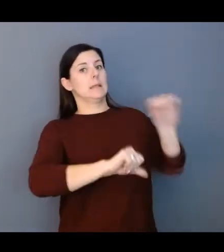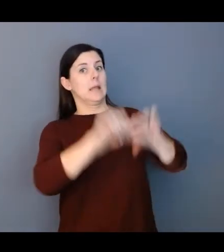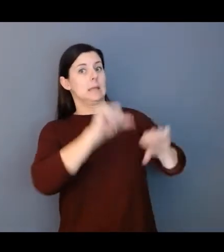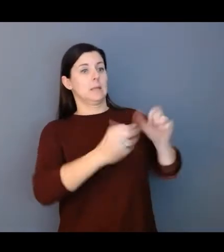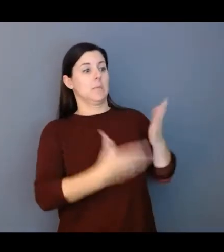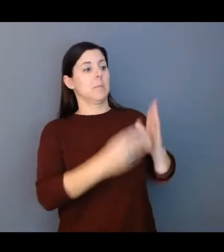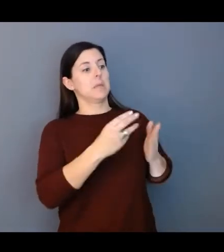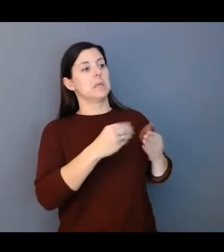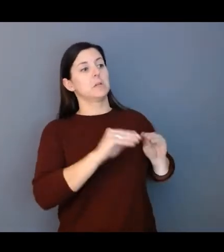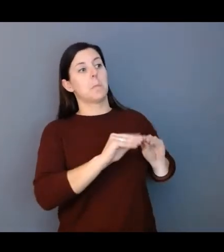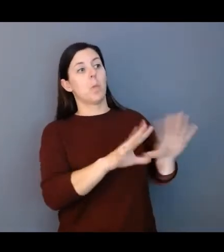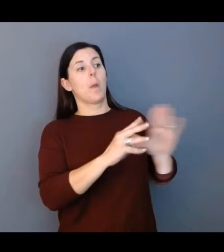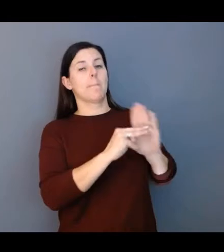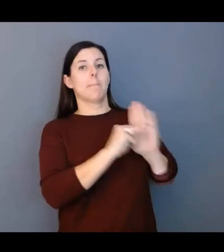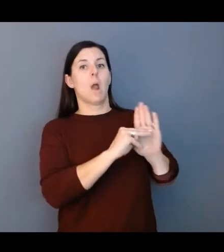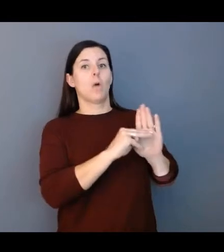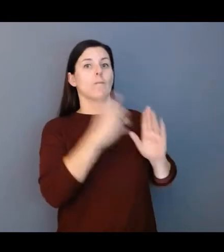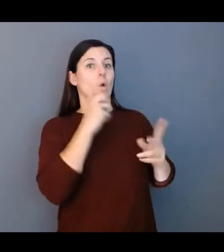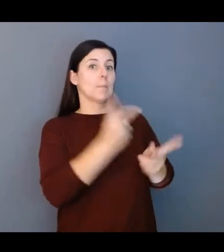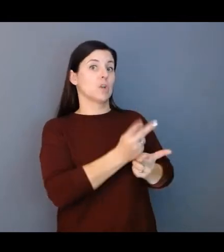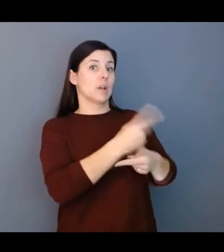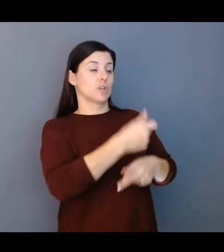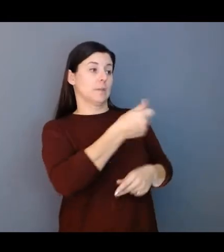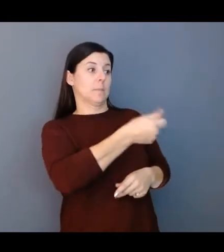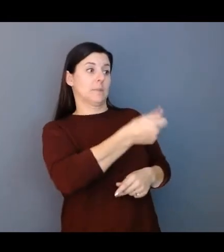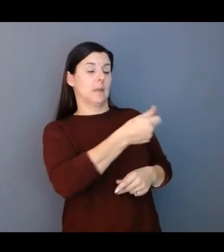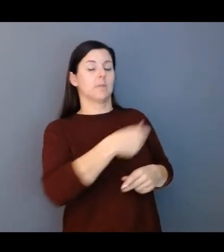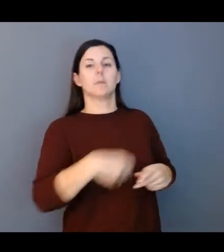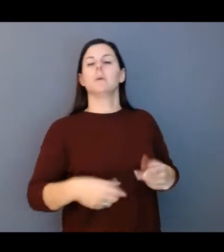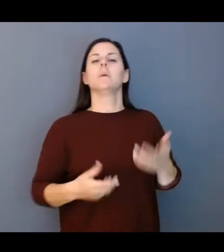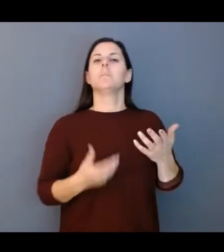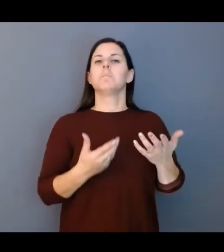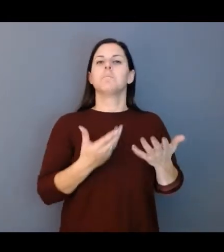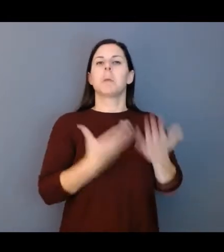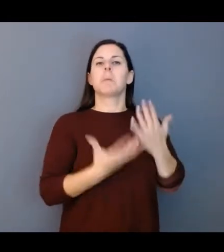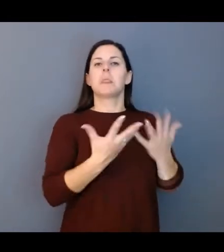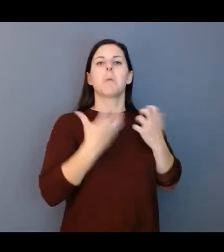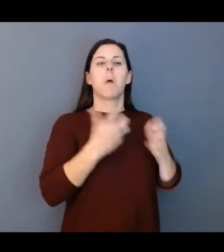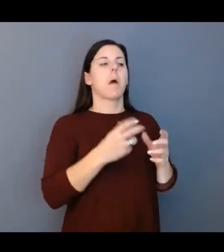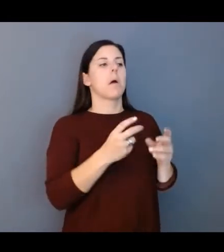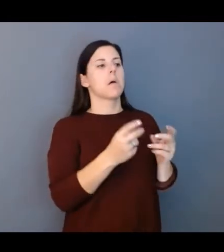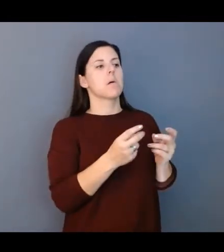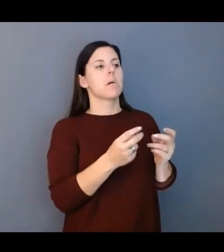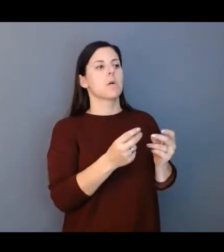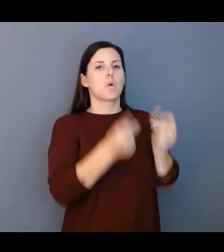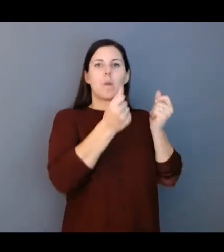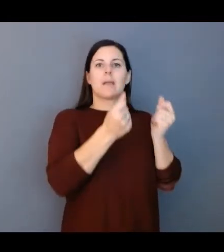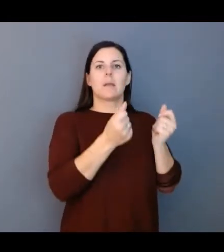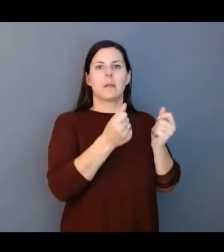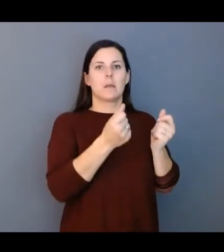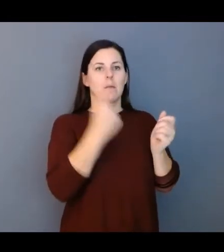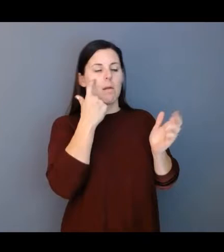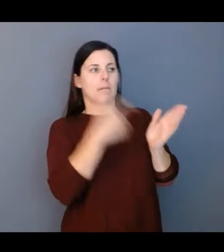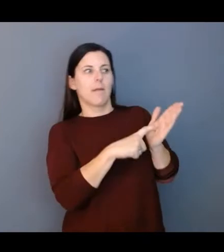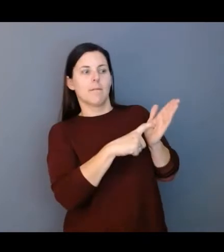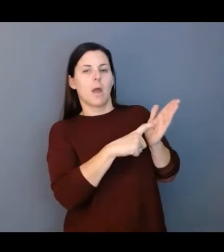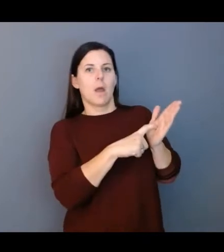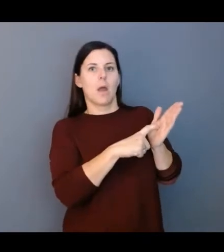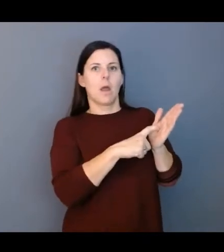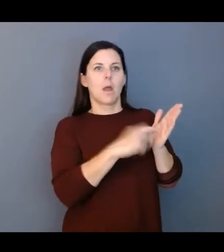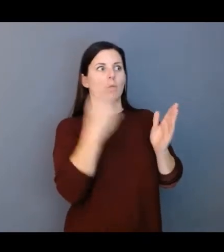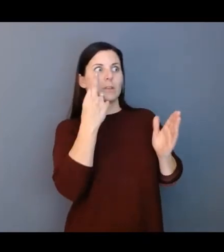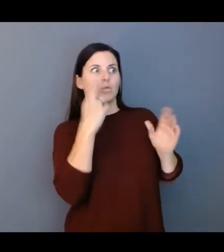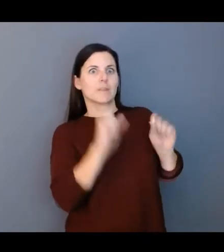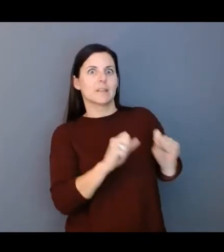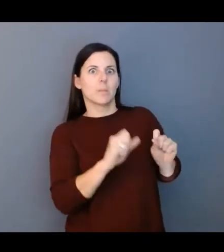scientists, they might be deploying some models into production on their own, or they want to quickly identify